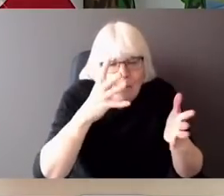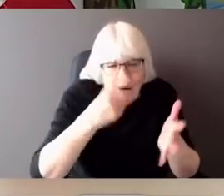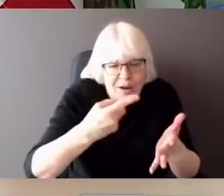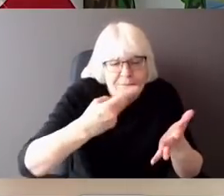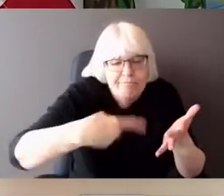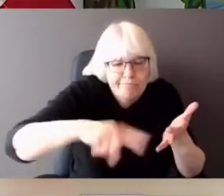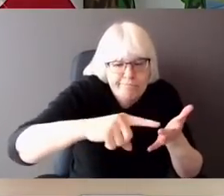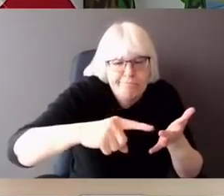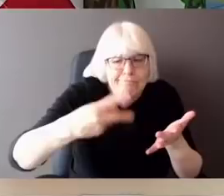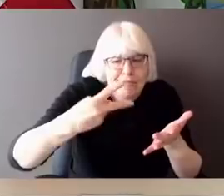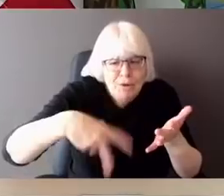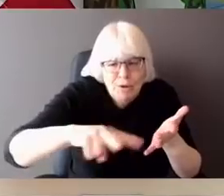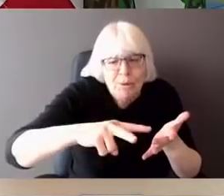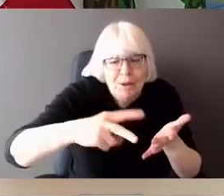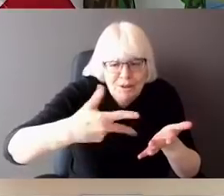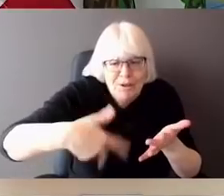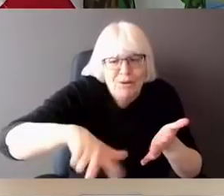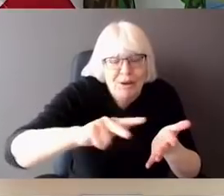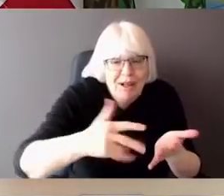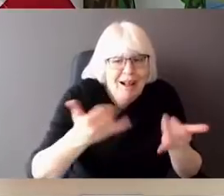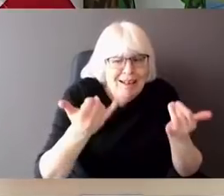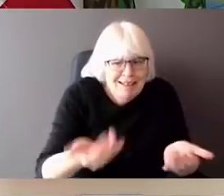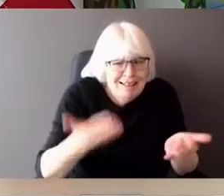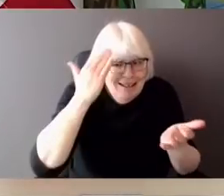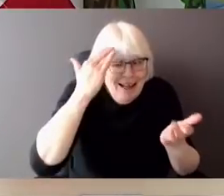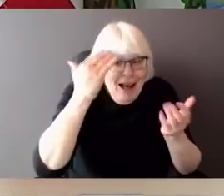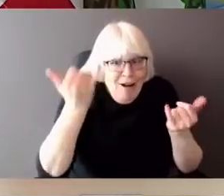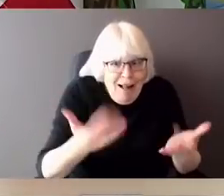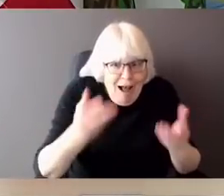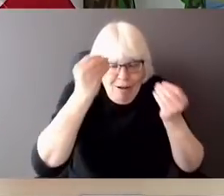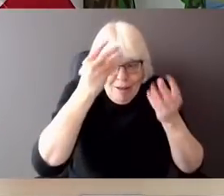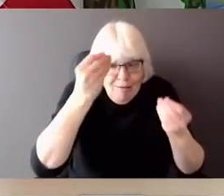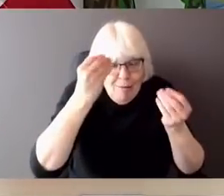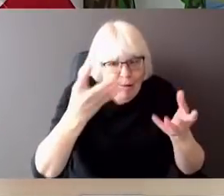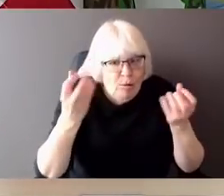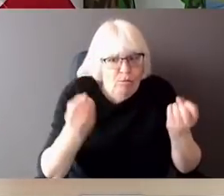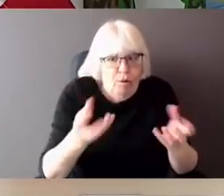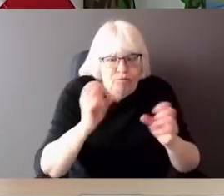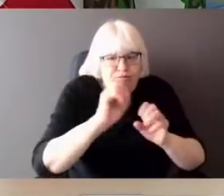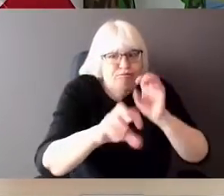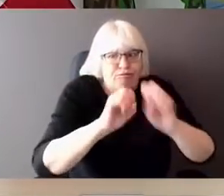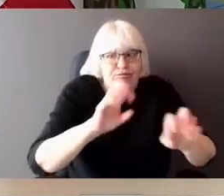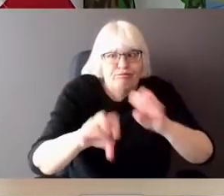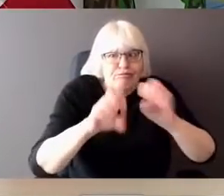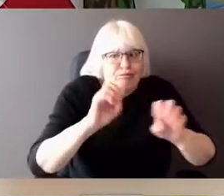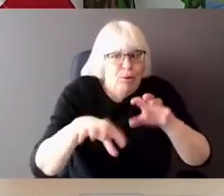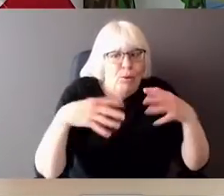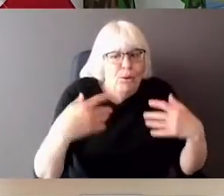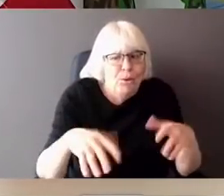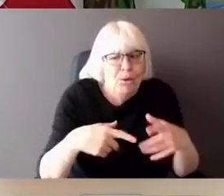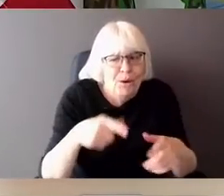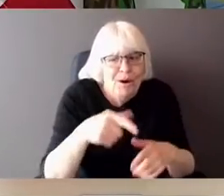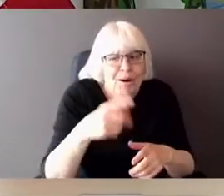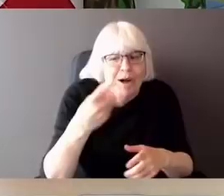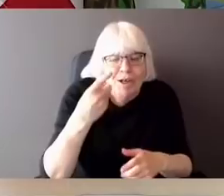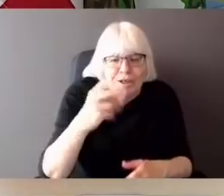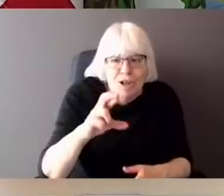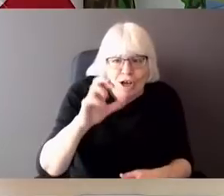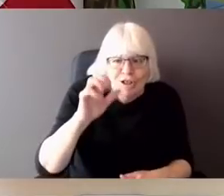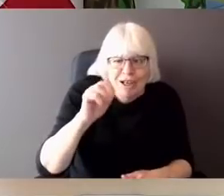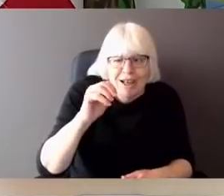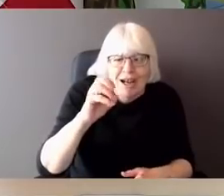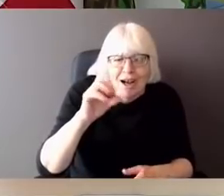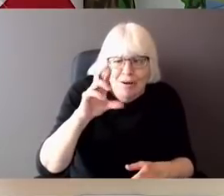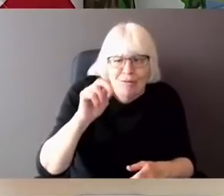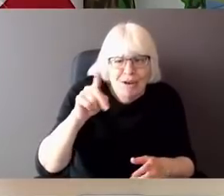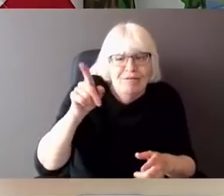on today, and I know Dr. Cameron speaks well to this point too, that most